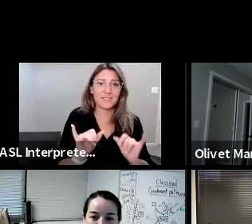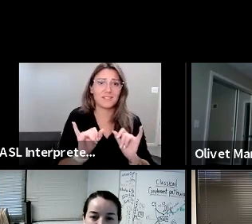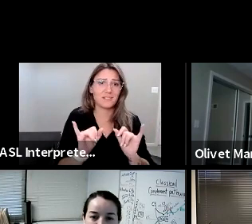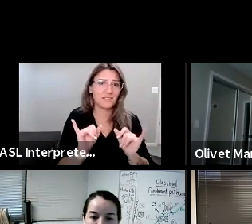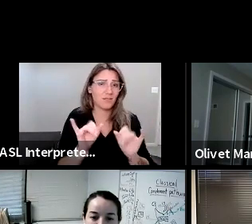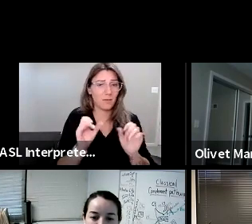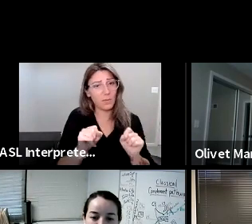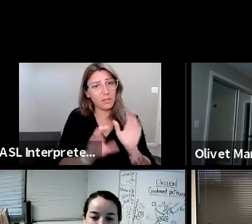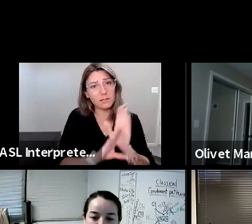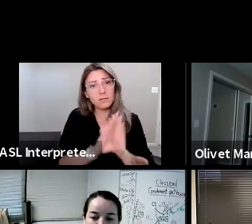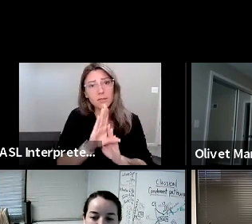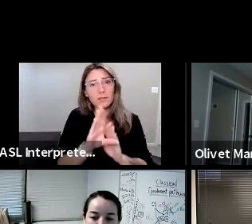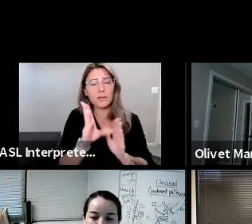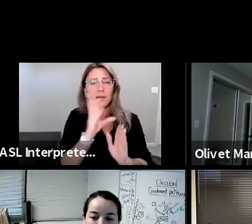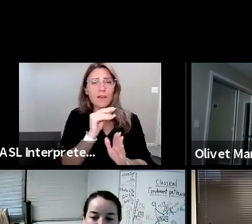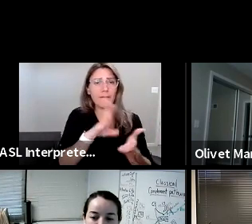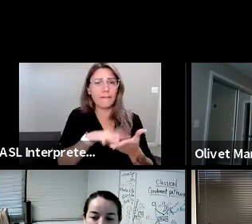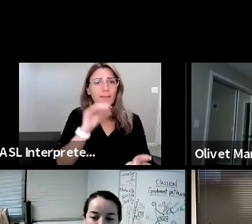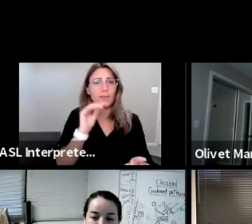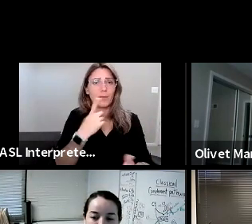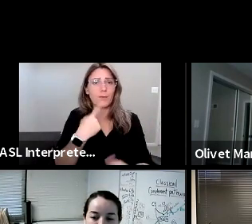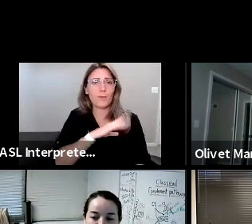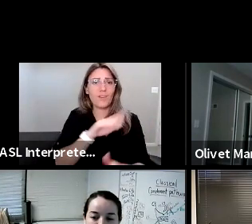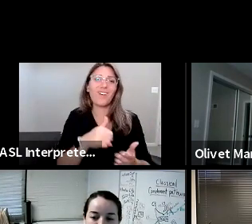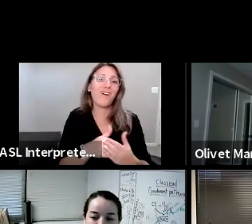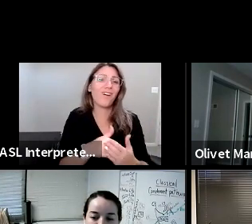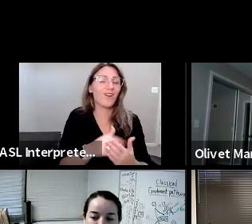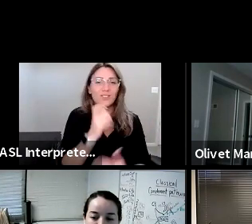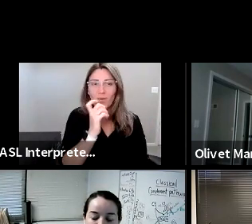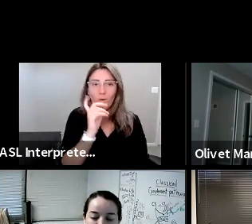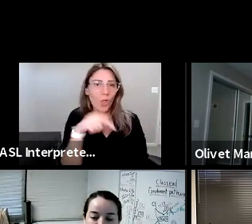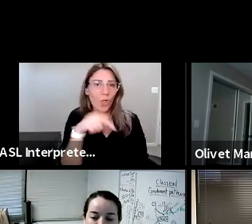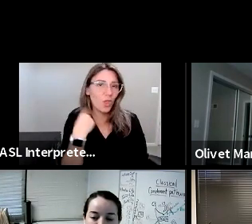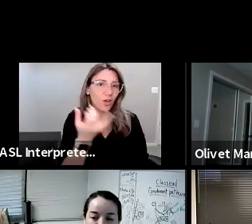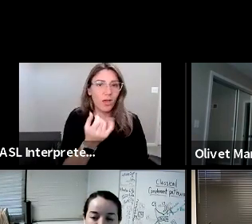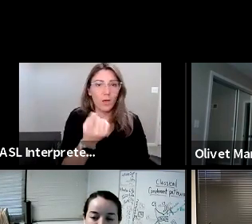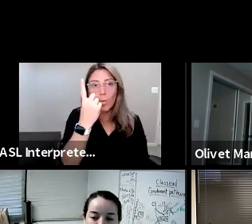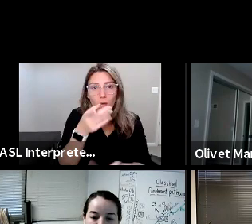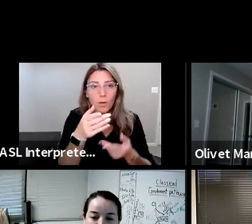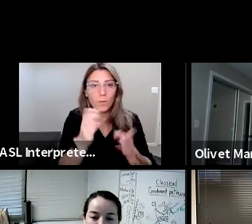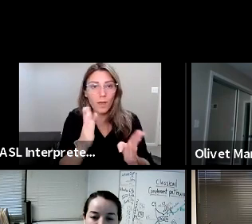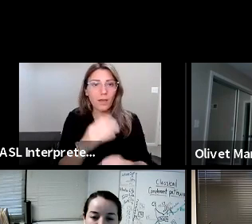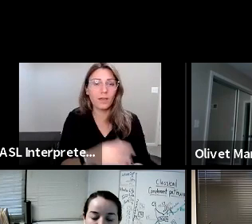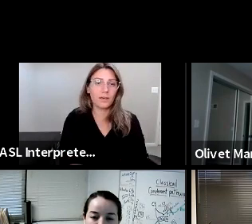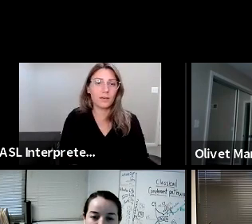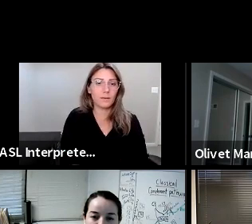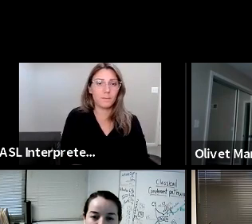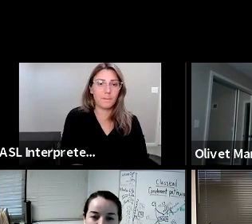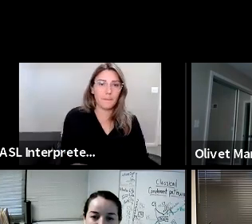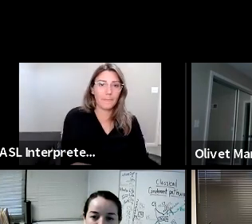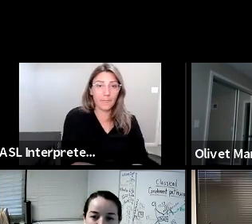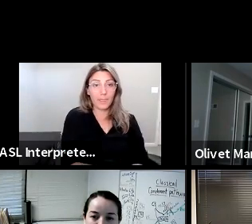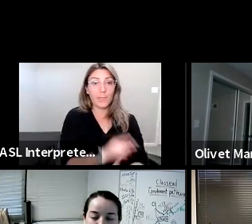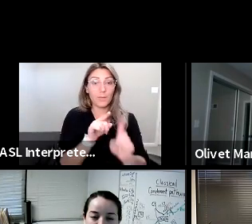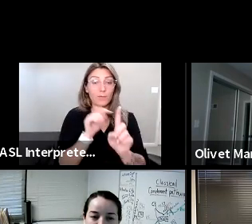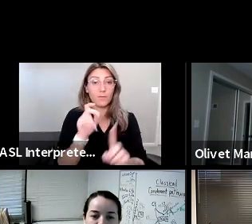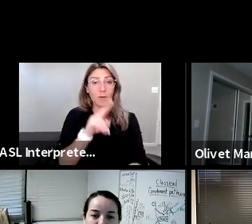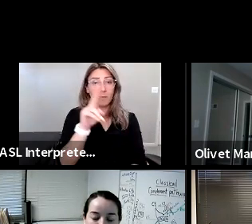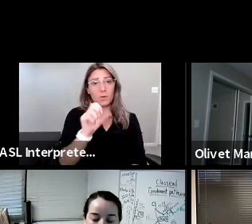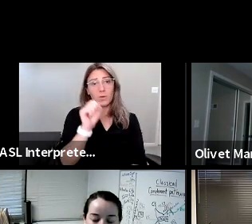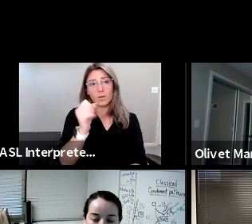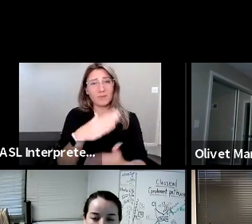learn that, you know, we all don't look just one way. We all don't, you know, from the US side of it